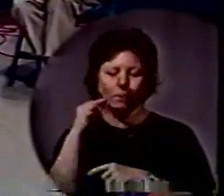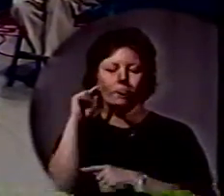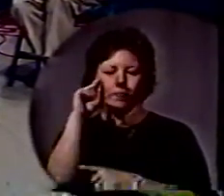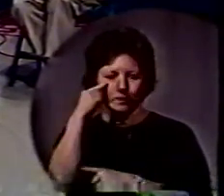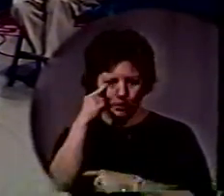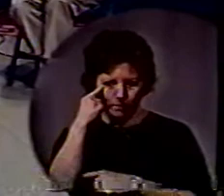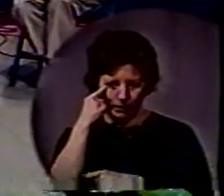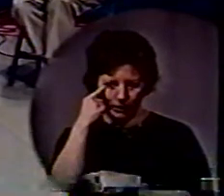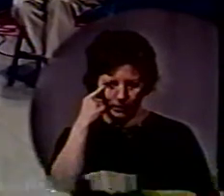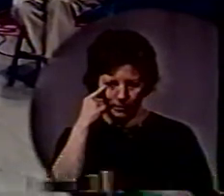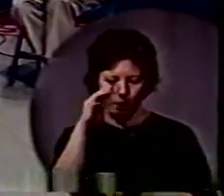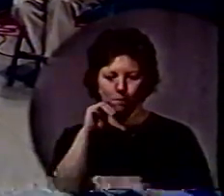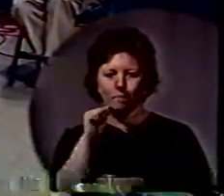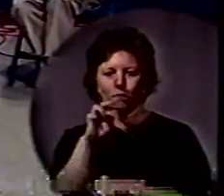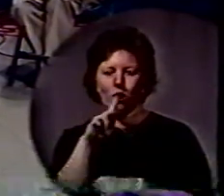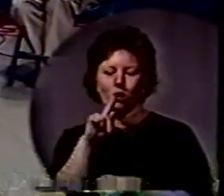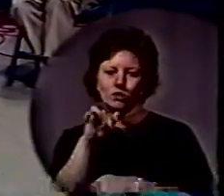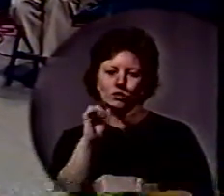arts.